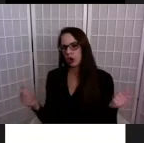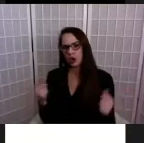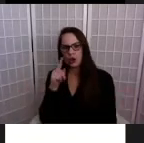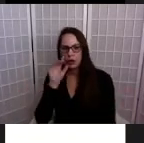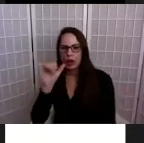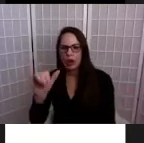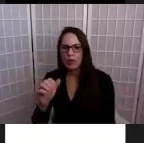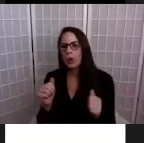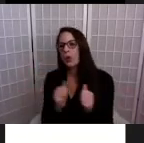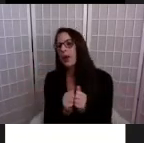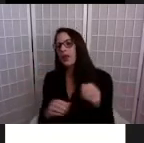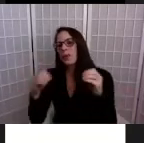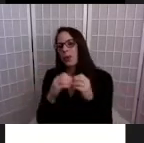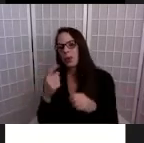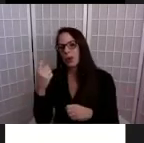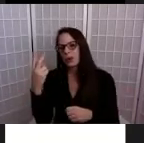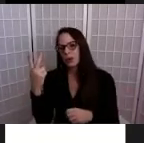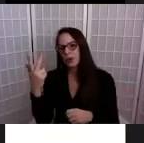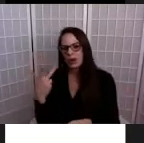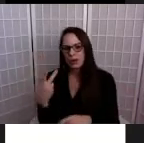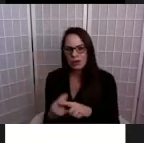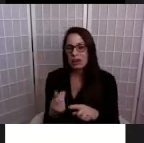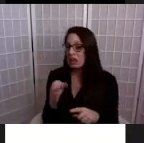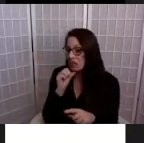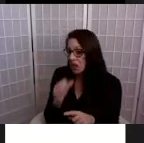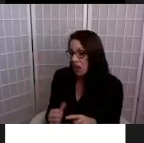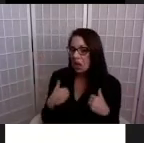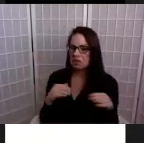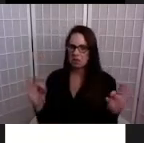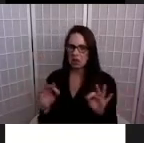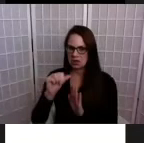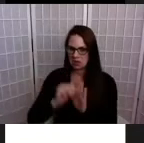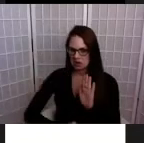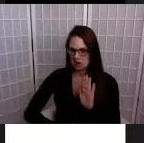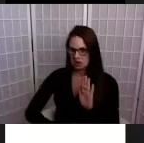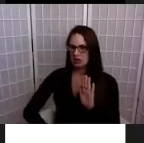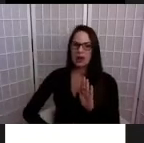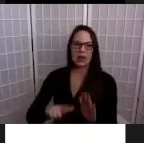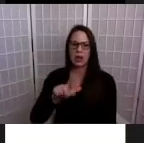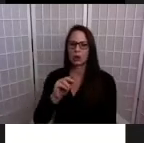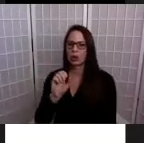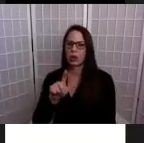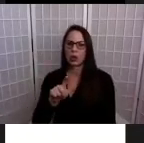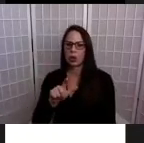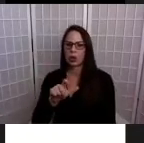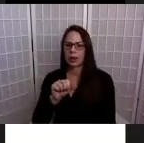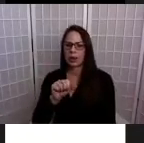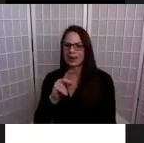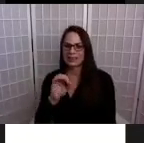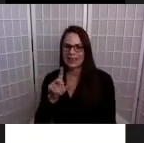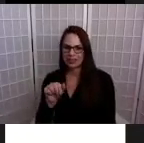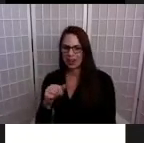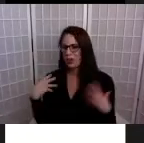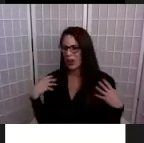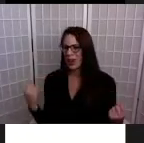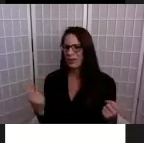ones that don't, there's a little minor surgery that we do under local. It takes 20 minutes. The recovery is generally